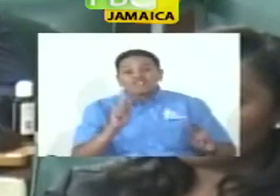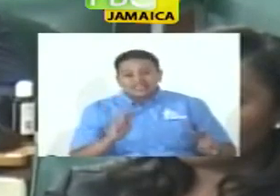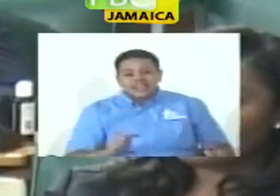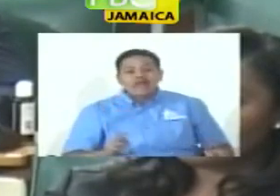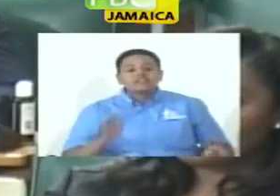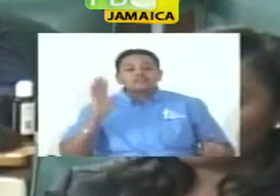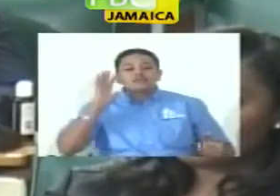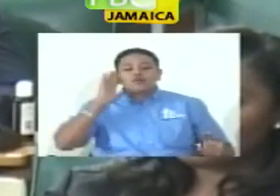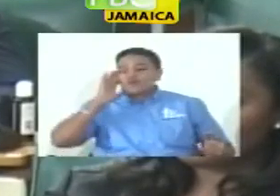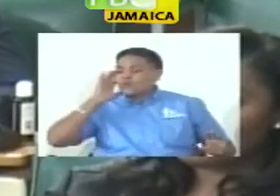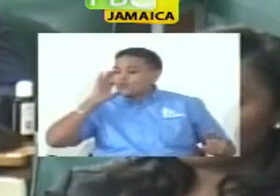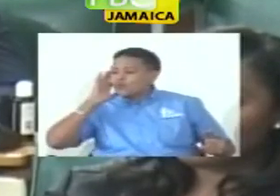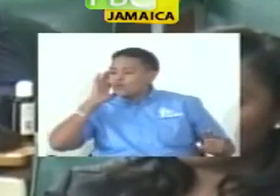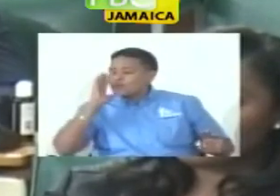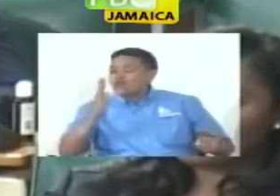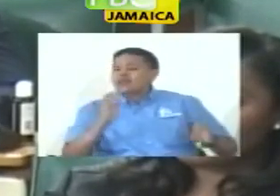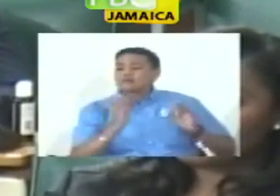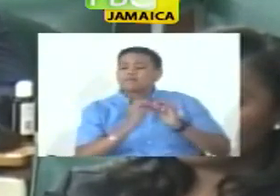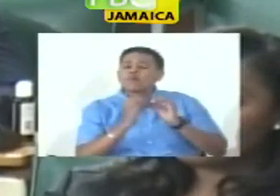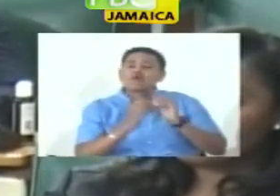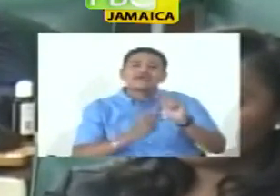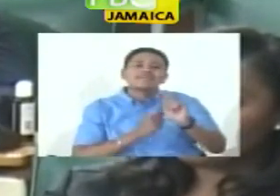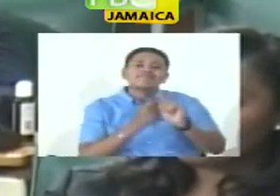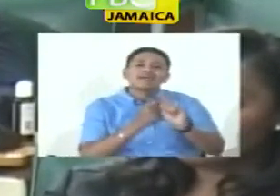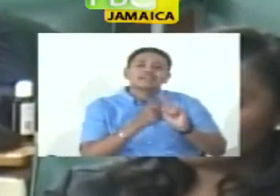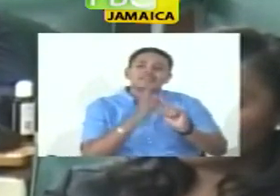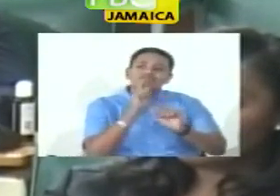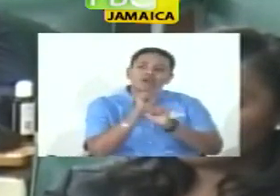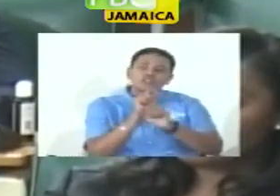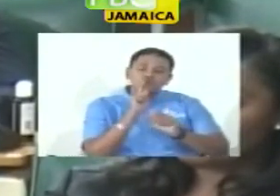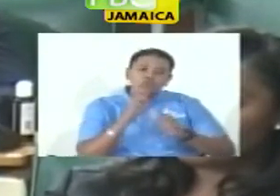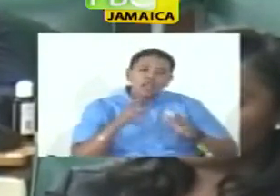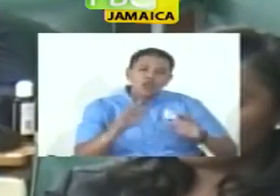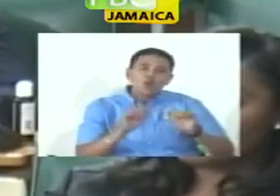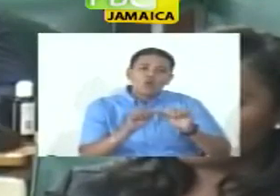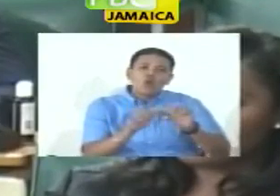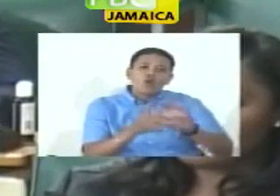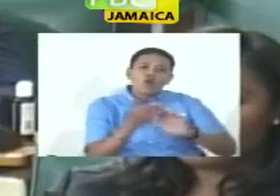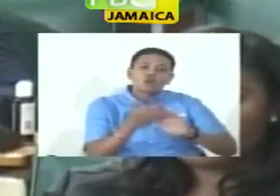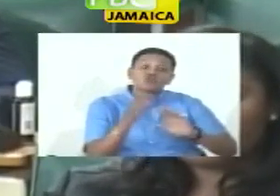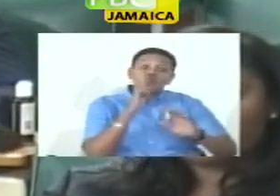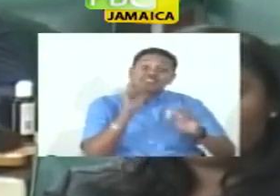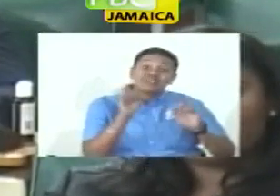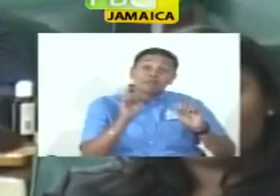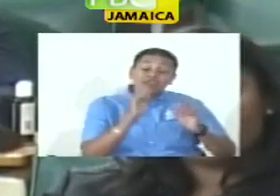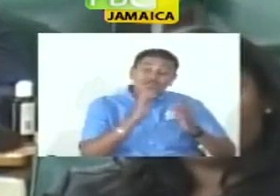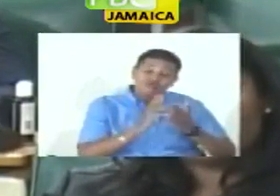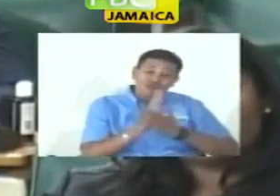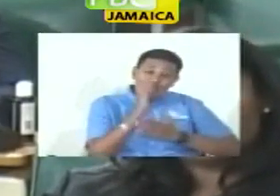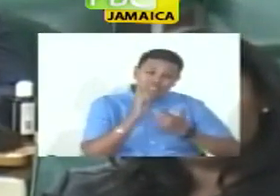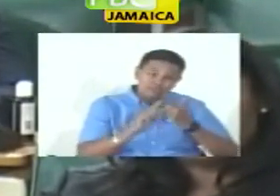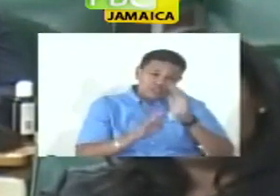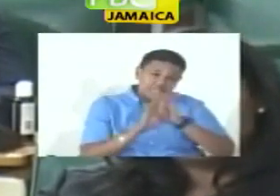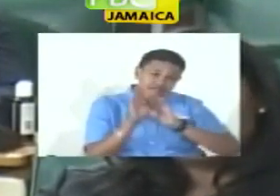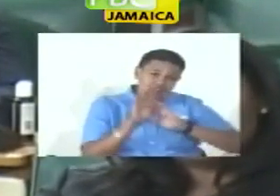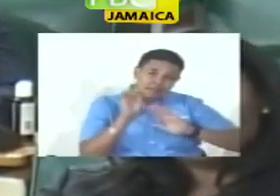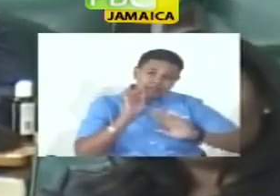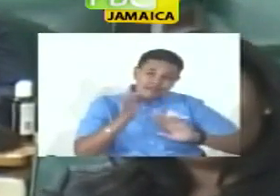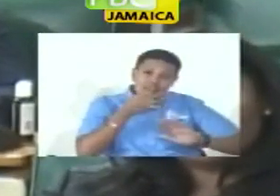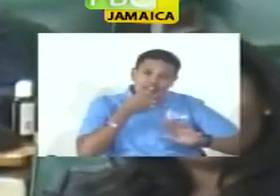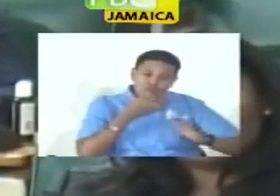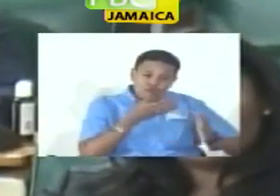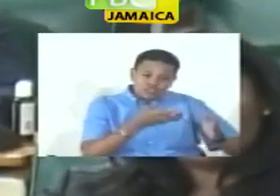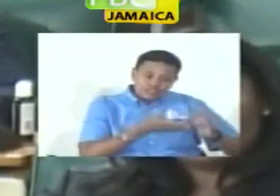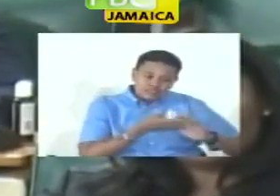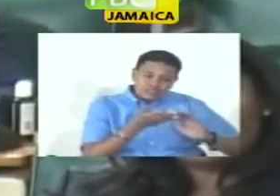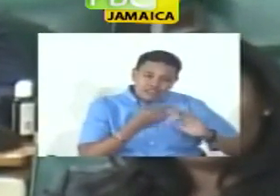would be more effective to actually allow continuity in dealing with rights and development of expertise. So